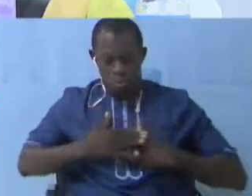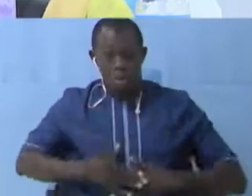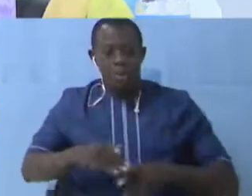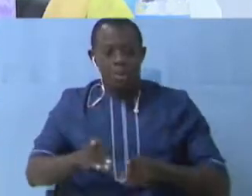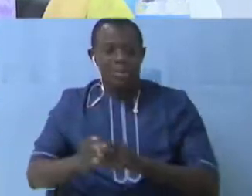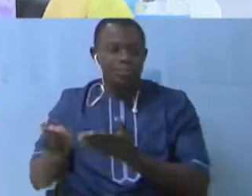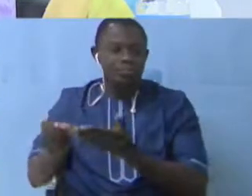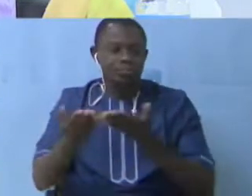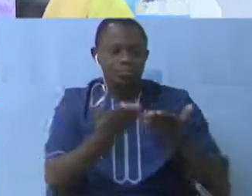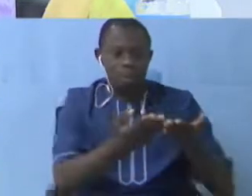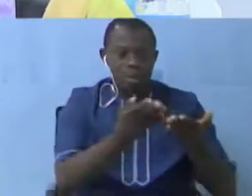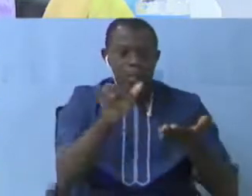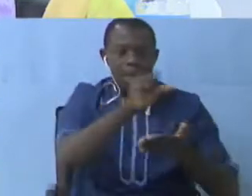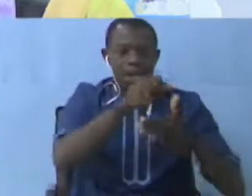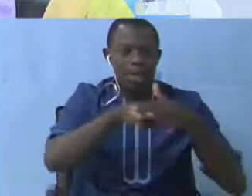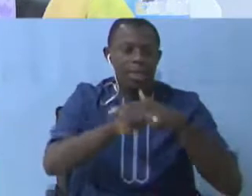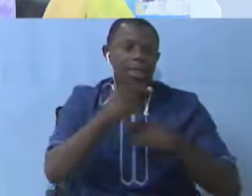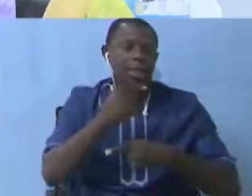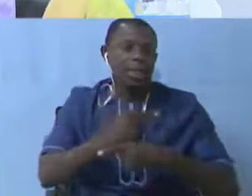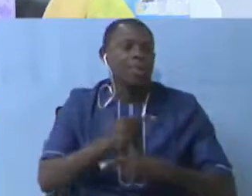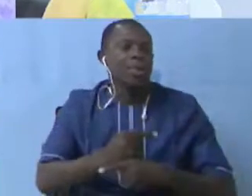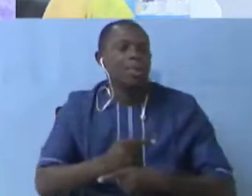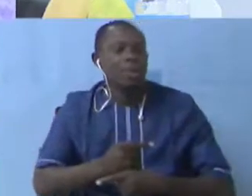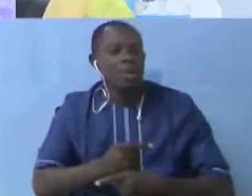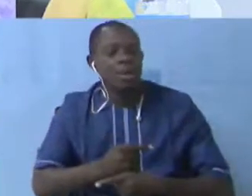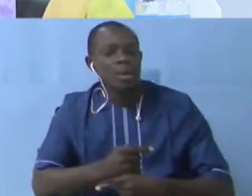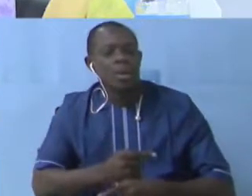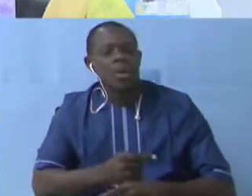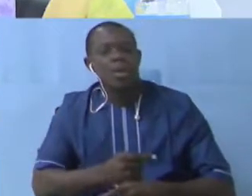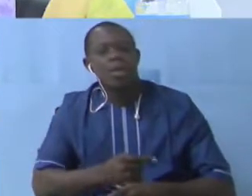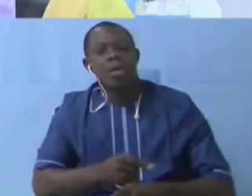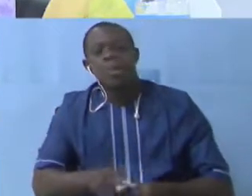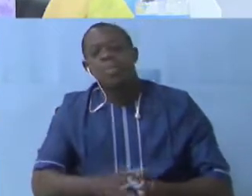brought back. pour nag ñu mën a indi niw bi. But